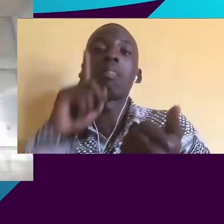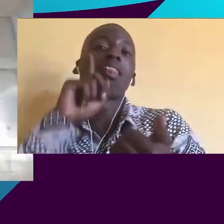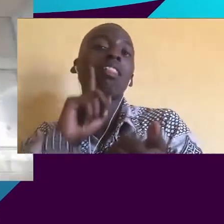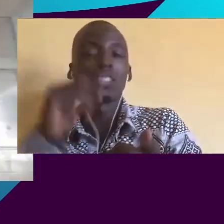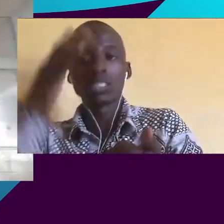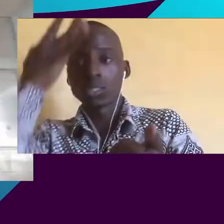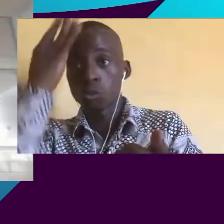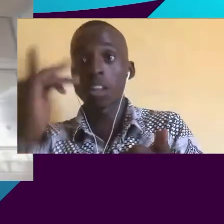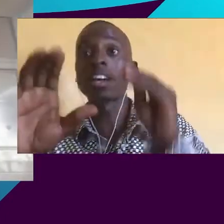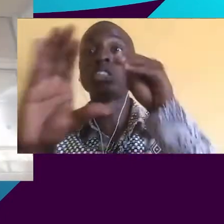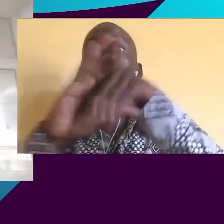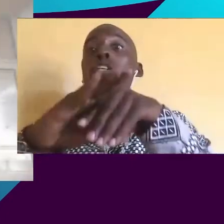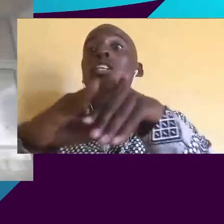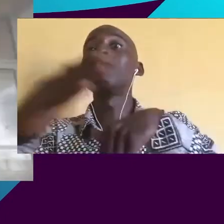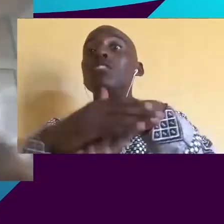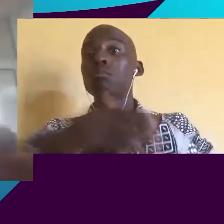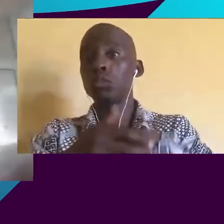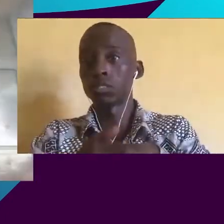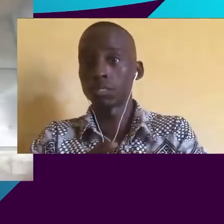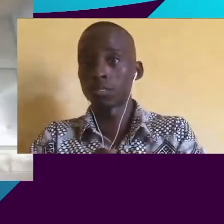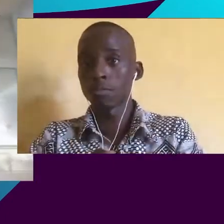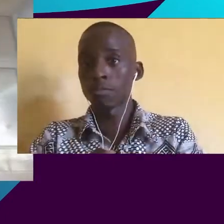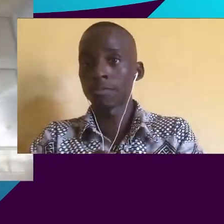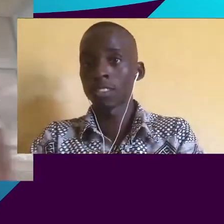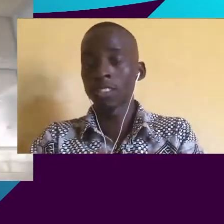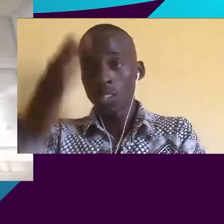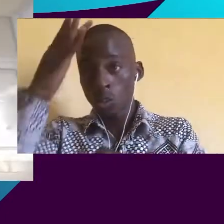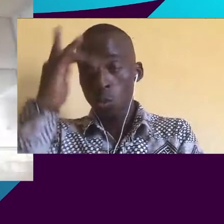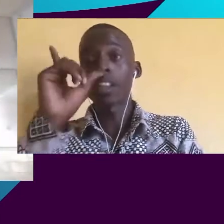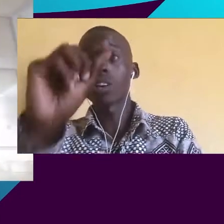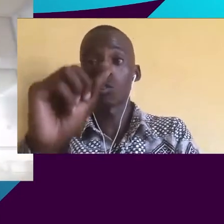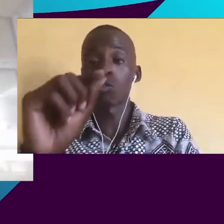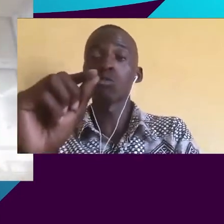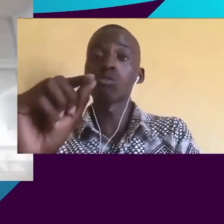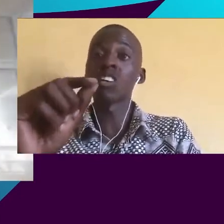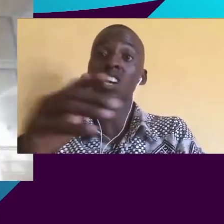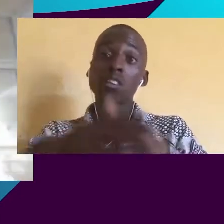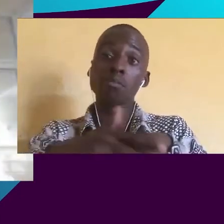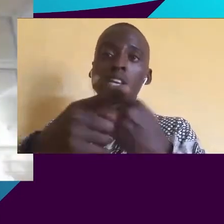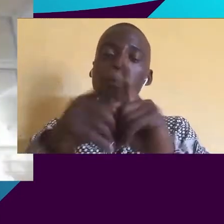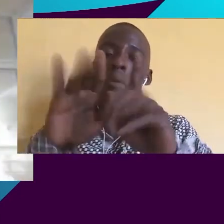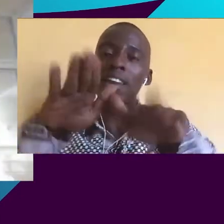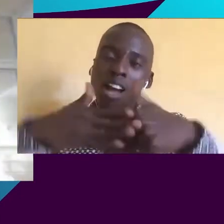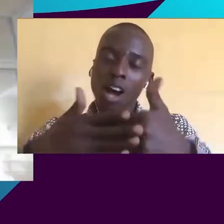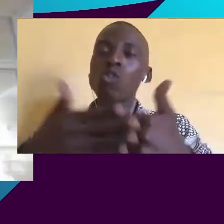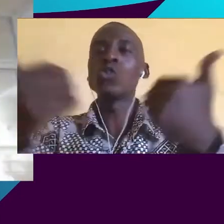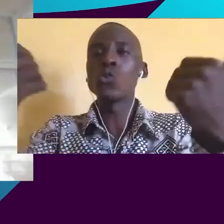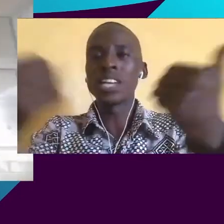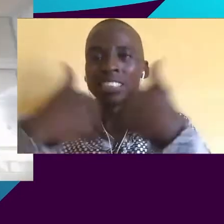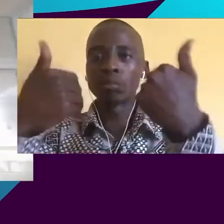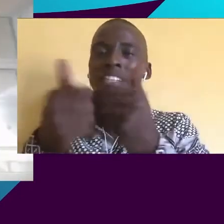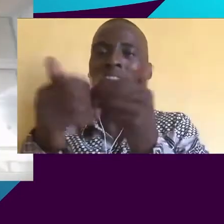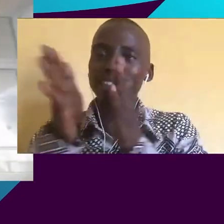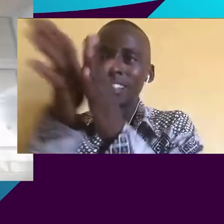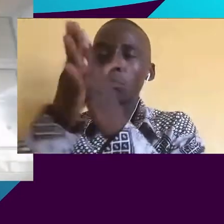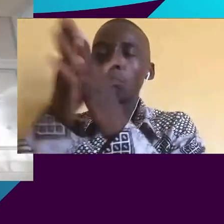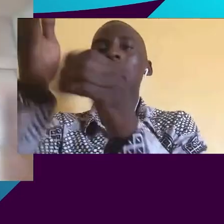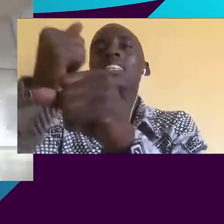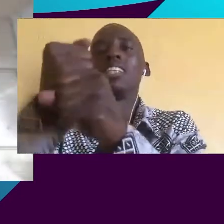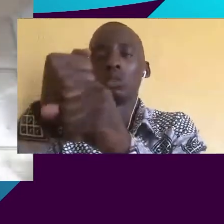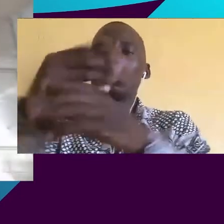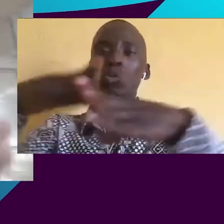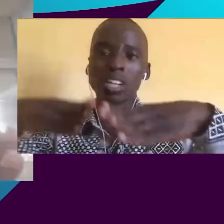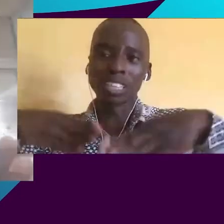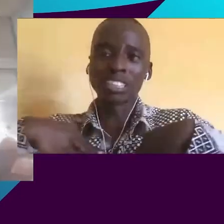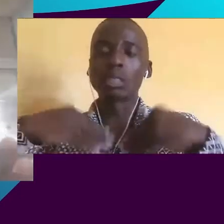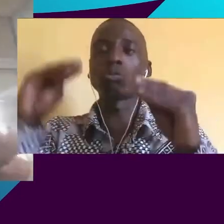and work out. It's the reason why I'll play hard for a period. But how then do you convince girls to come to the game